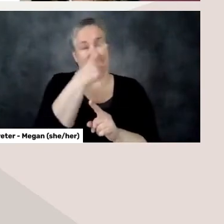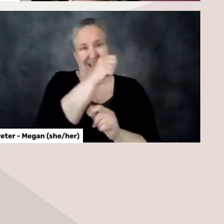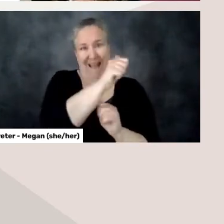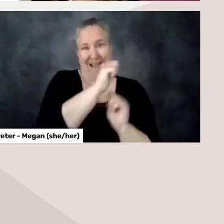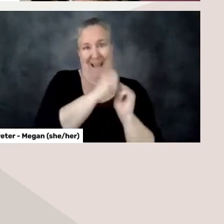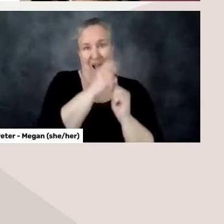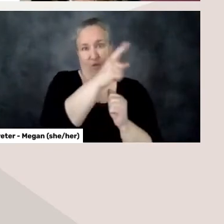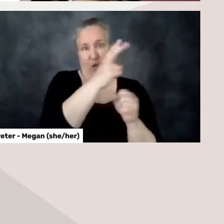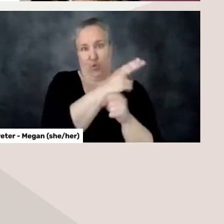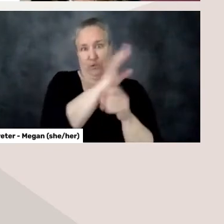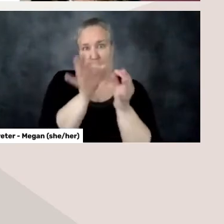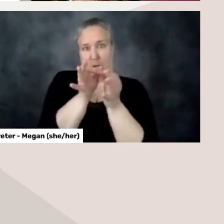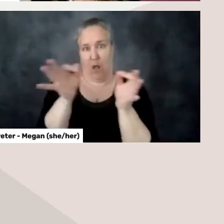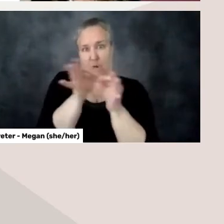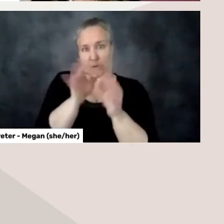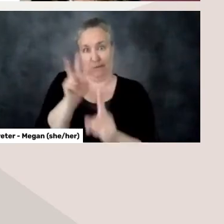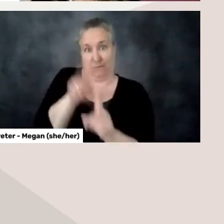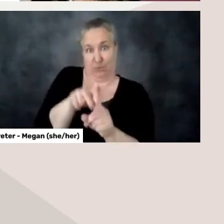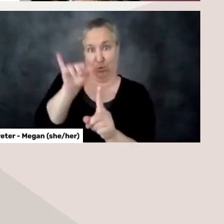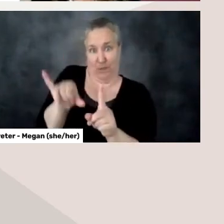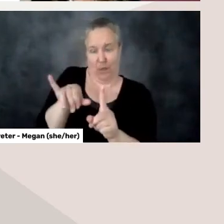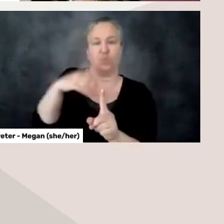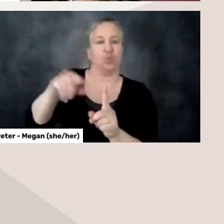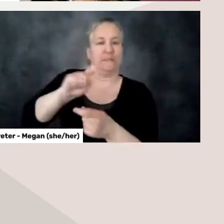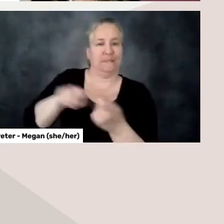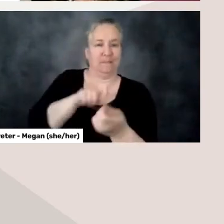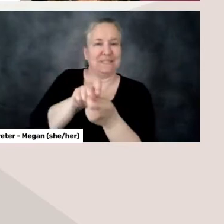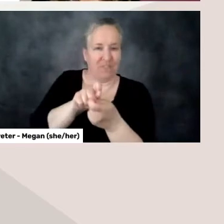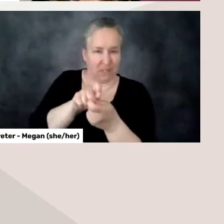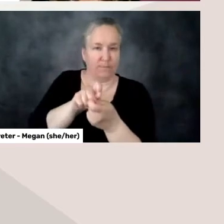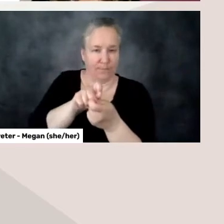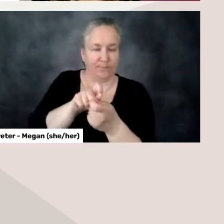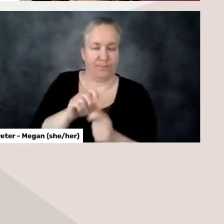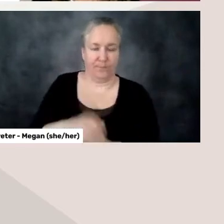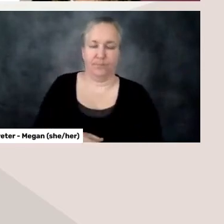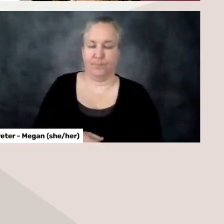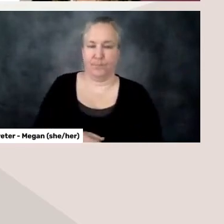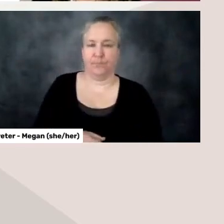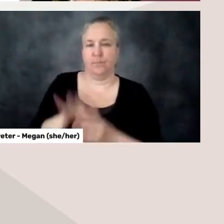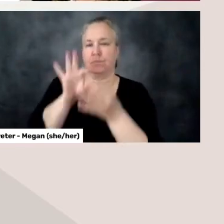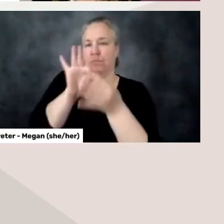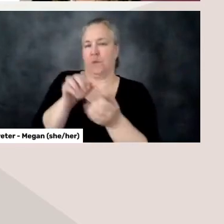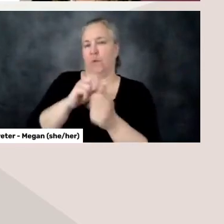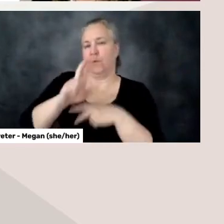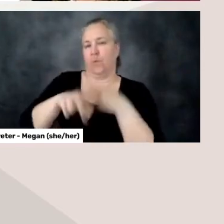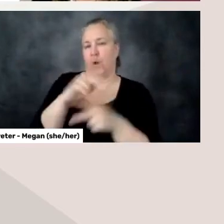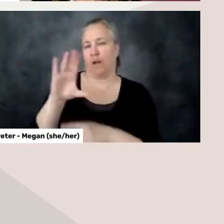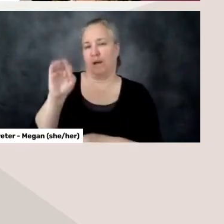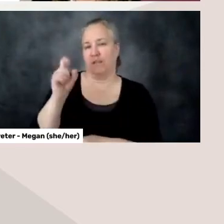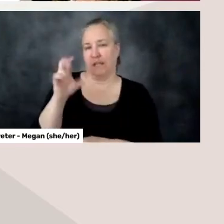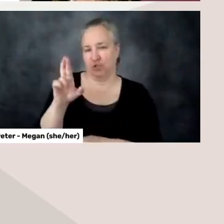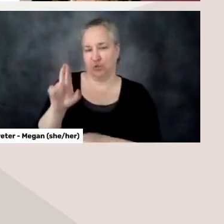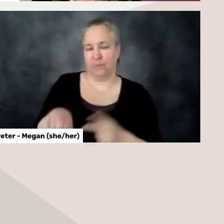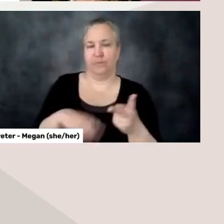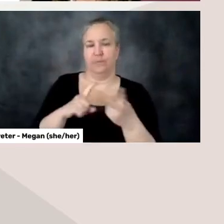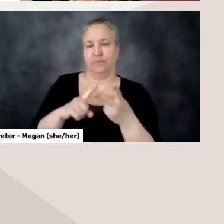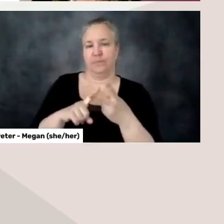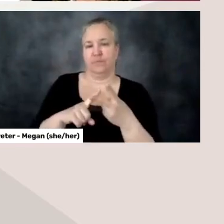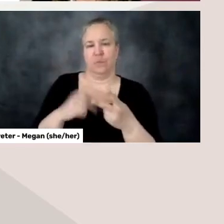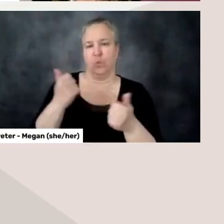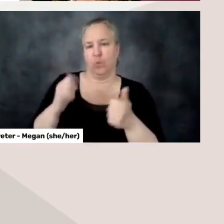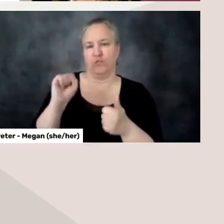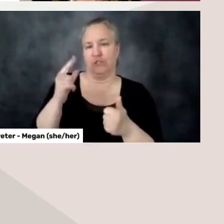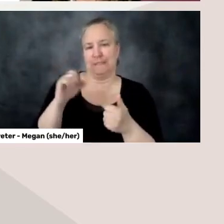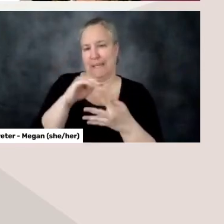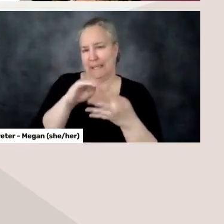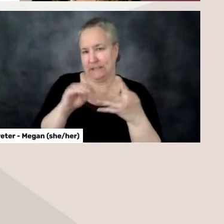indication, it's really very specific. It has to do with the type of cancer, obviously. It has to do with the stage of the cancer.